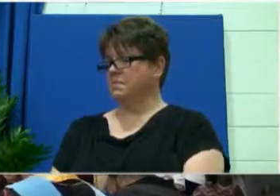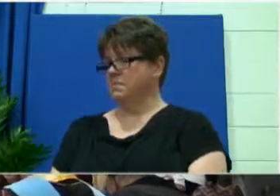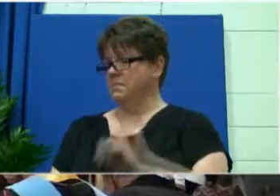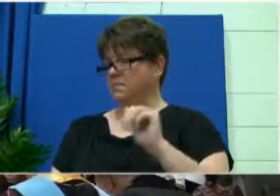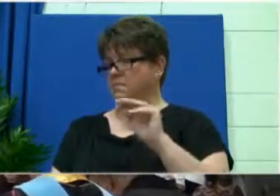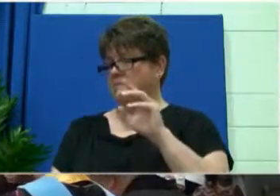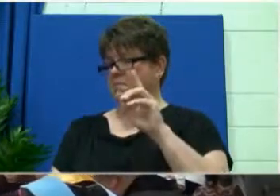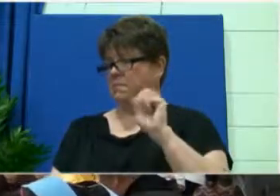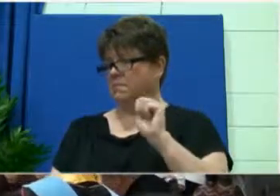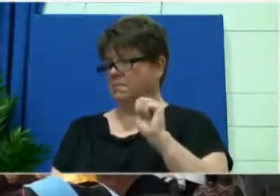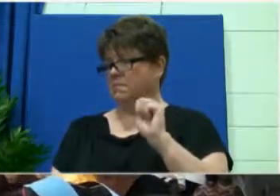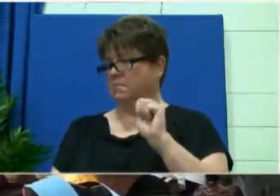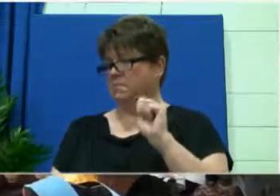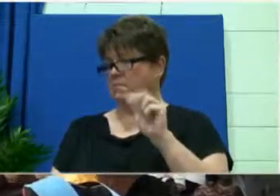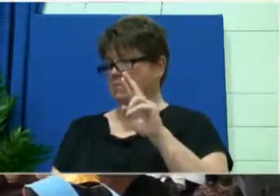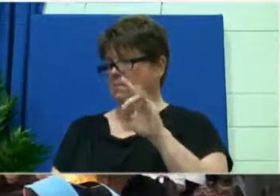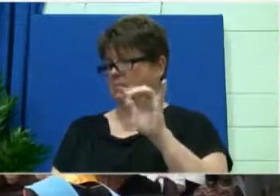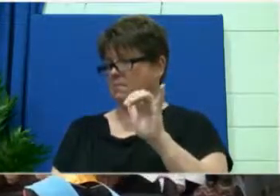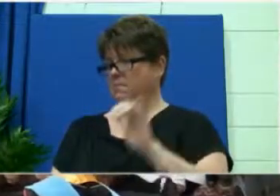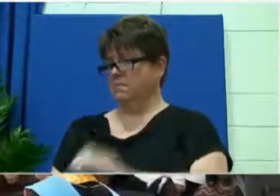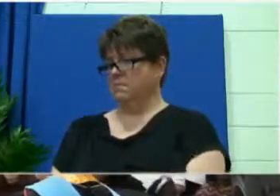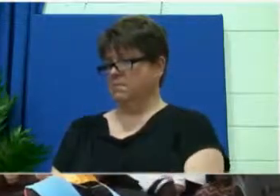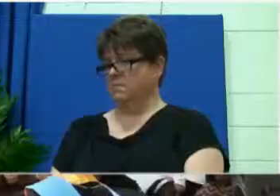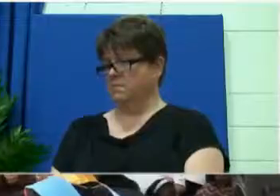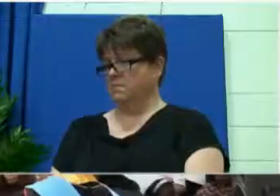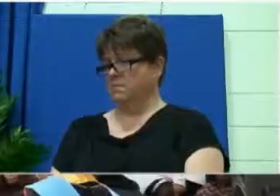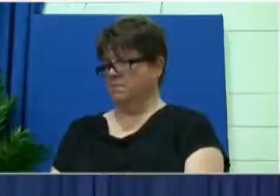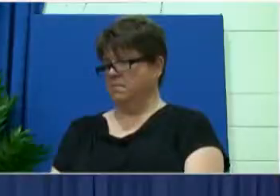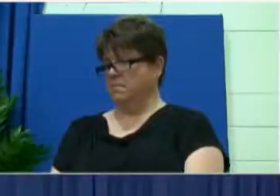Amanda Danielle Rennie, Associate in General Studies.